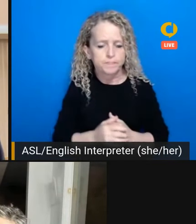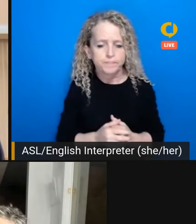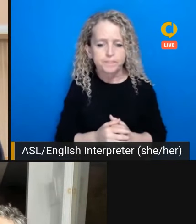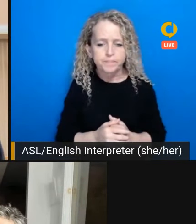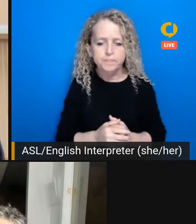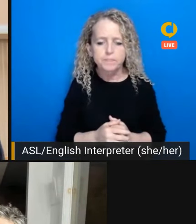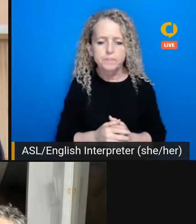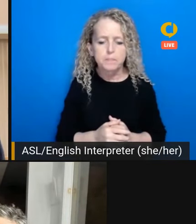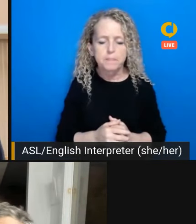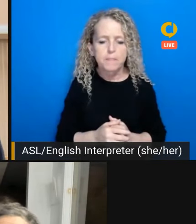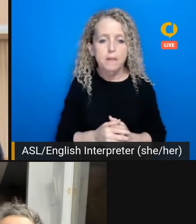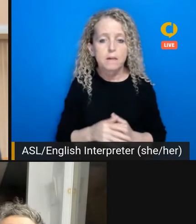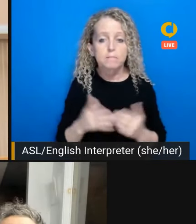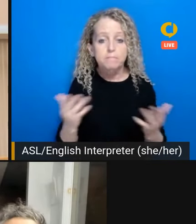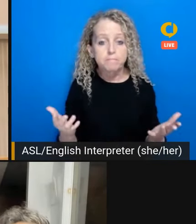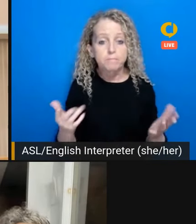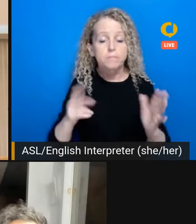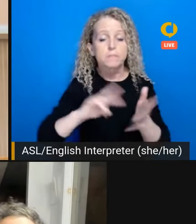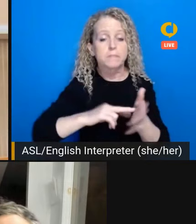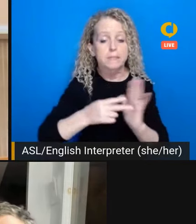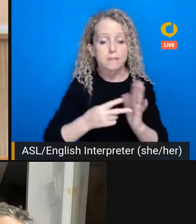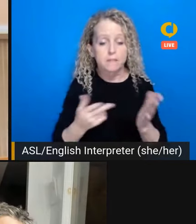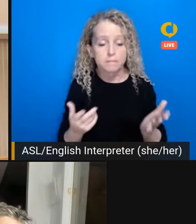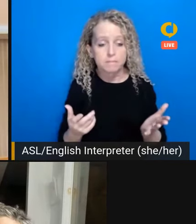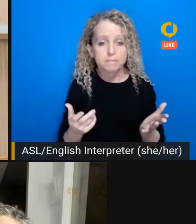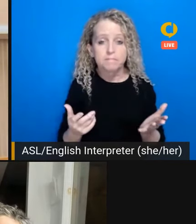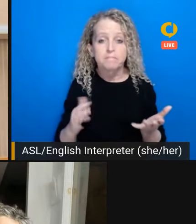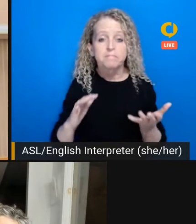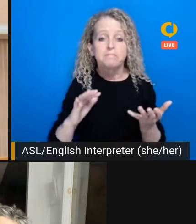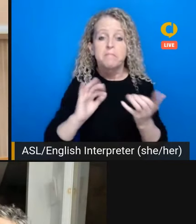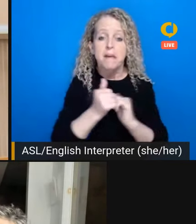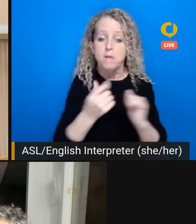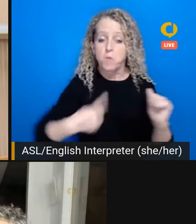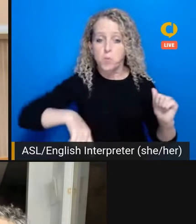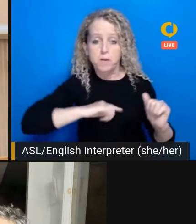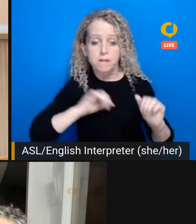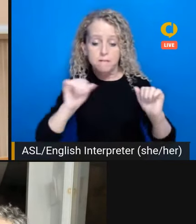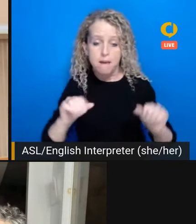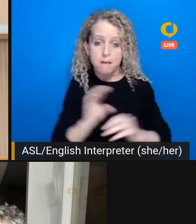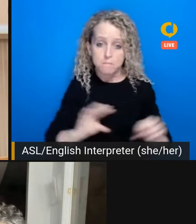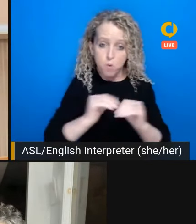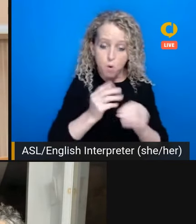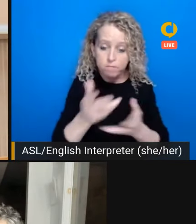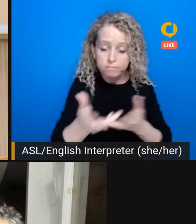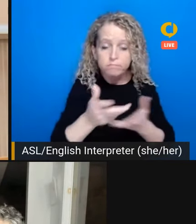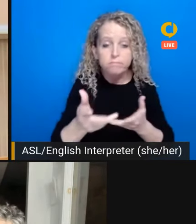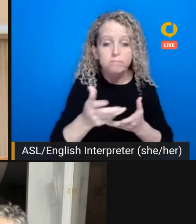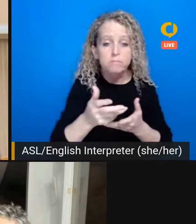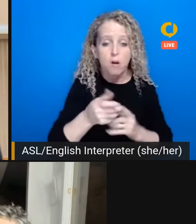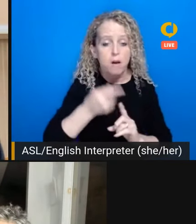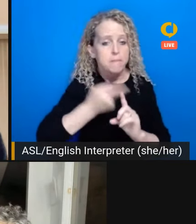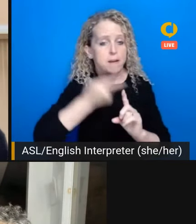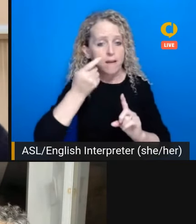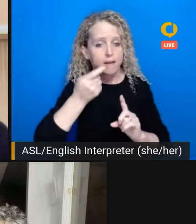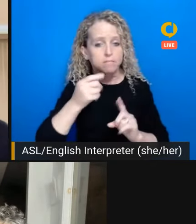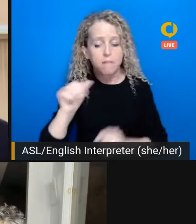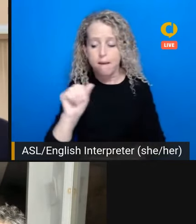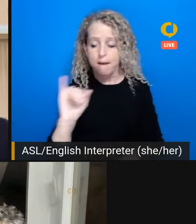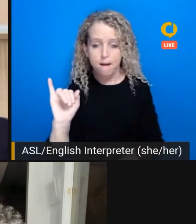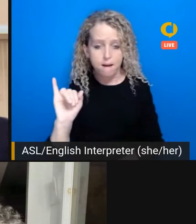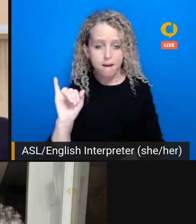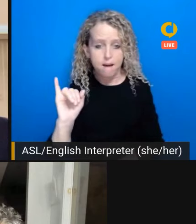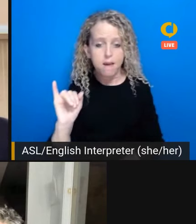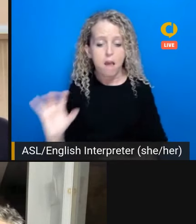engage then some of the automated techniques in AI with some of these human-computer